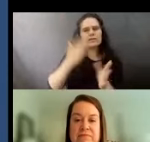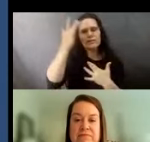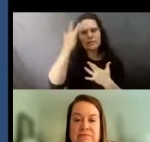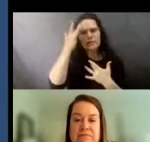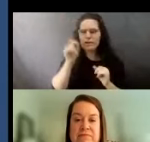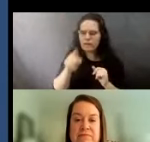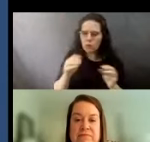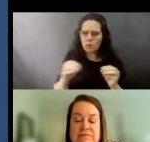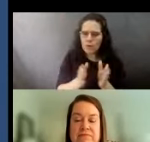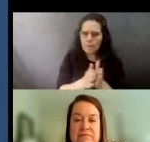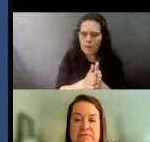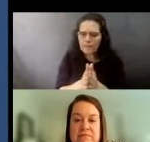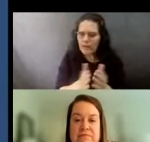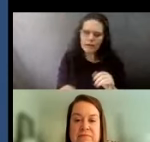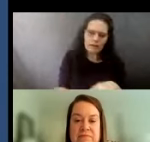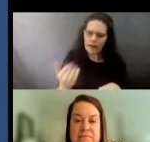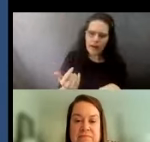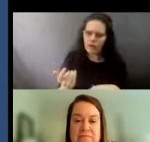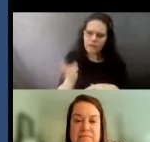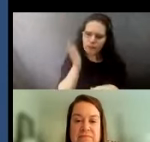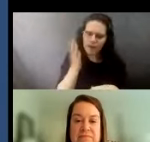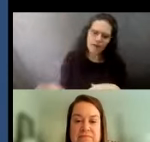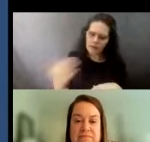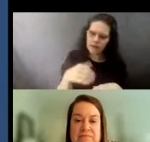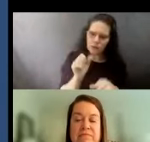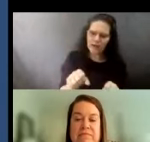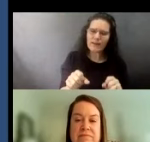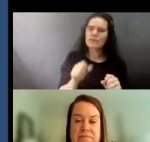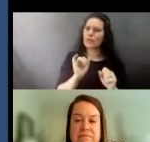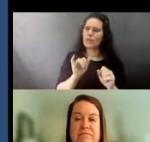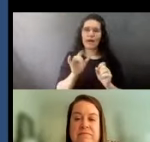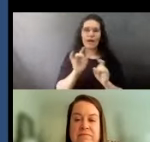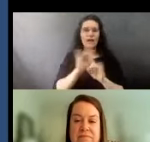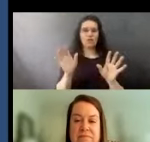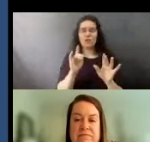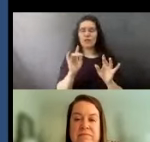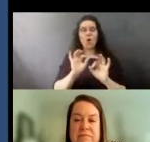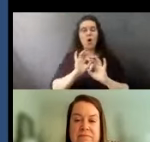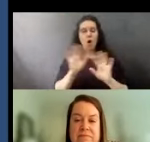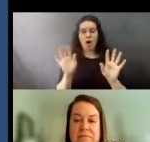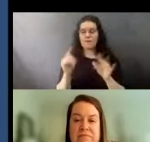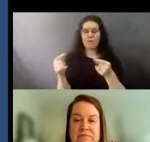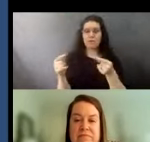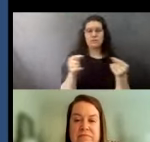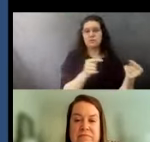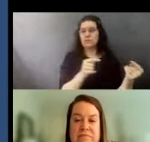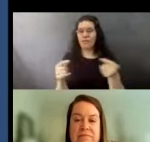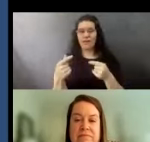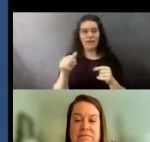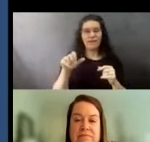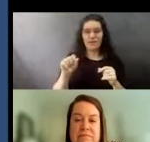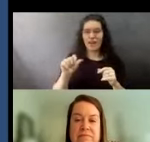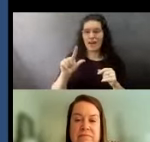out of bed. And it's created this awful tension of gaslighting many of these patients who can't get